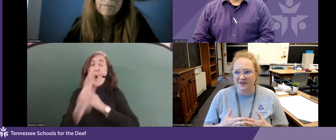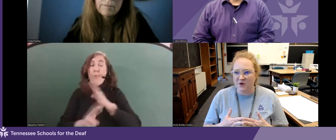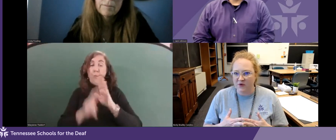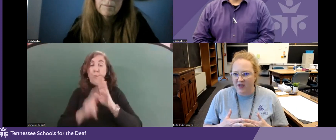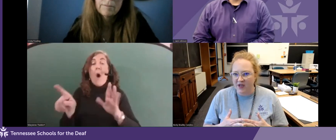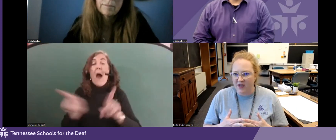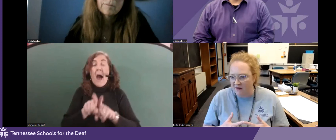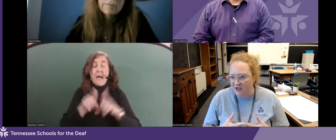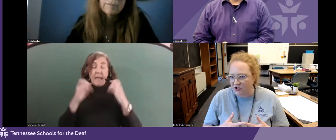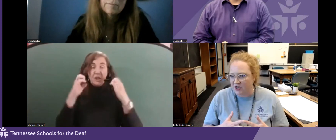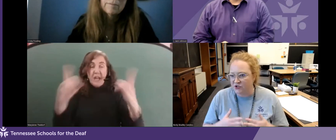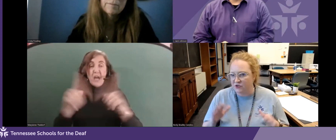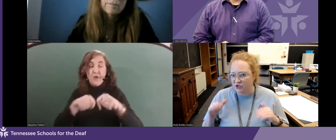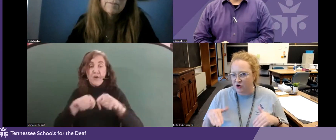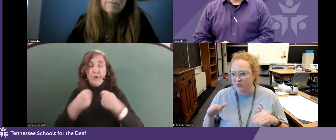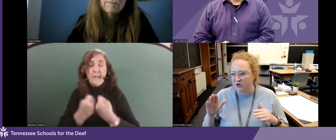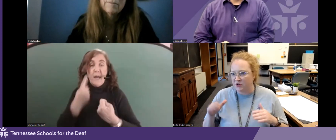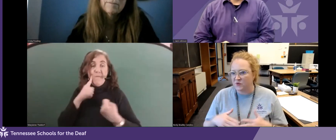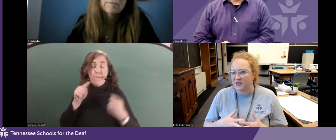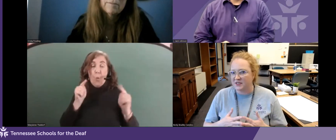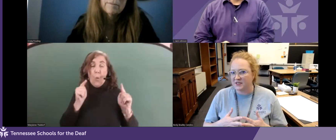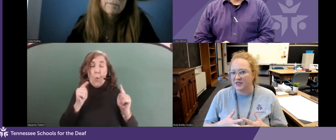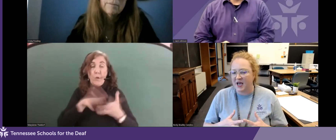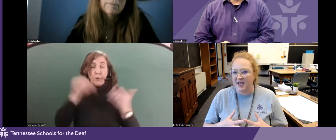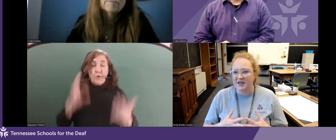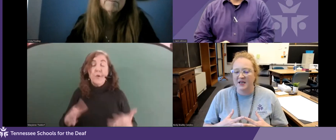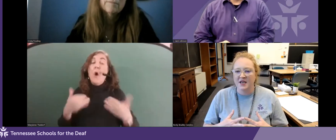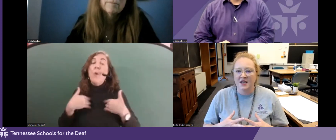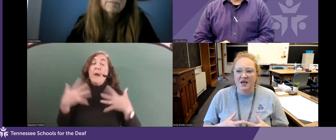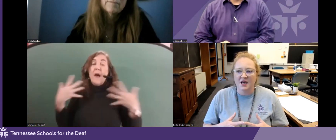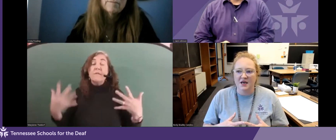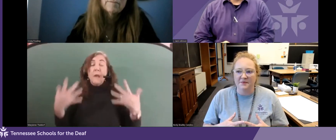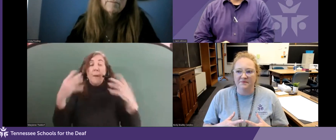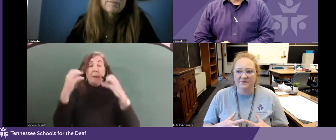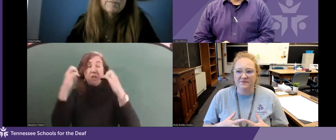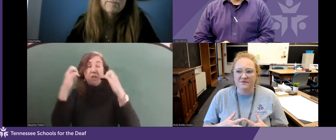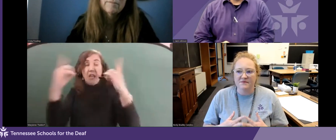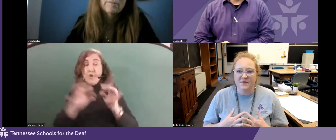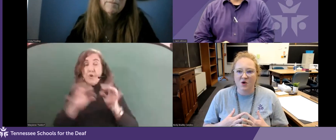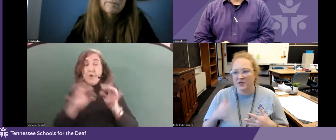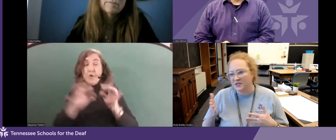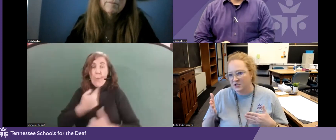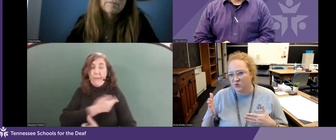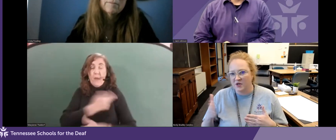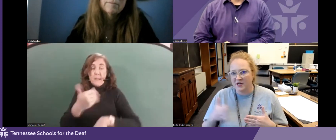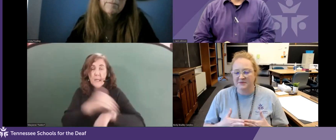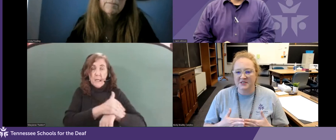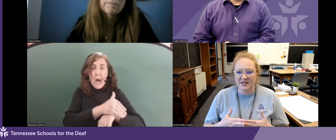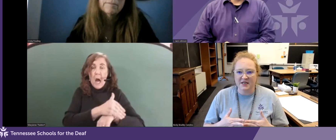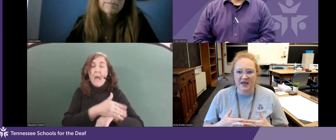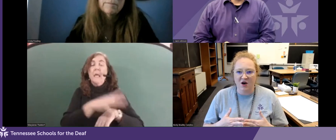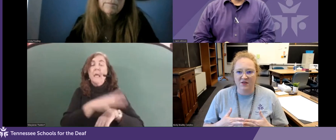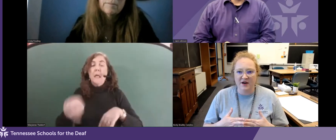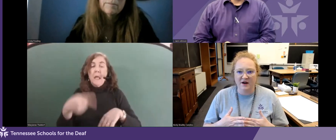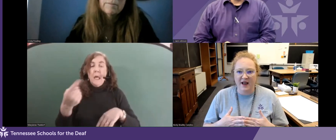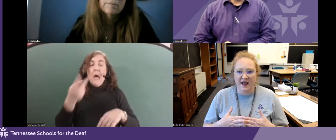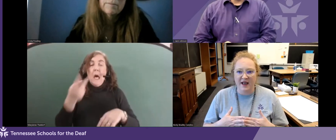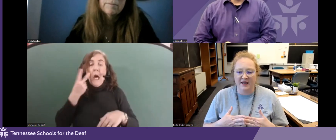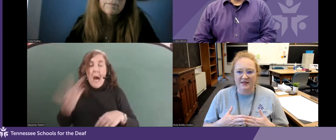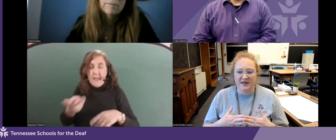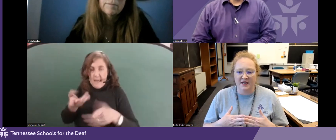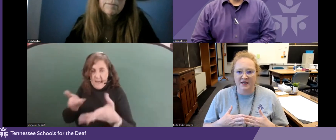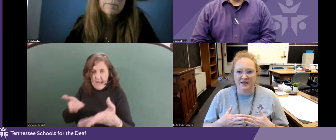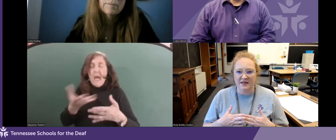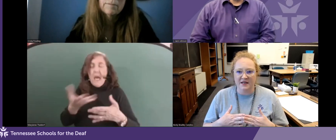I think we have a lot of educational interpreters with us tonight, or at least one I'm seeing on there,